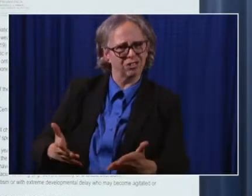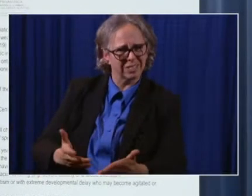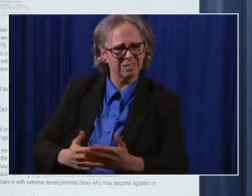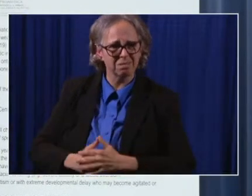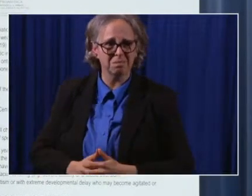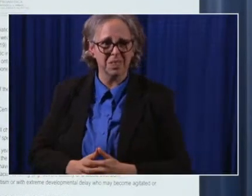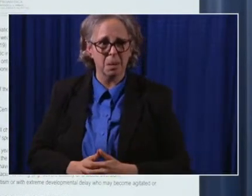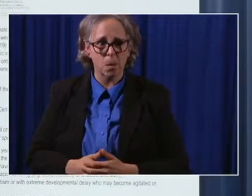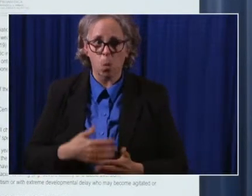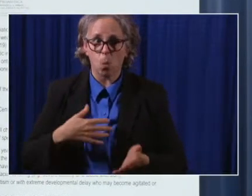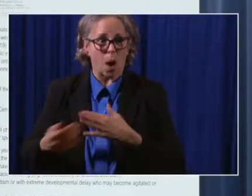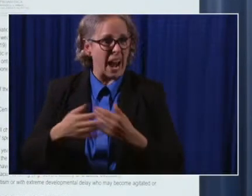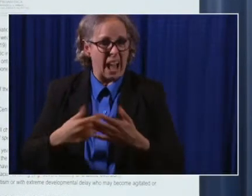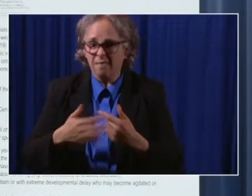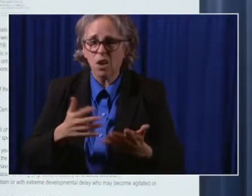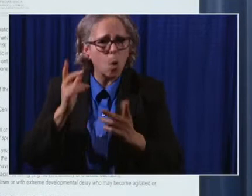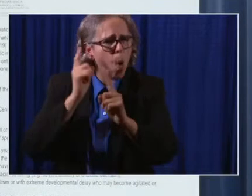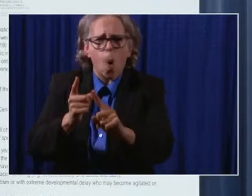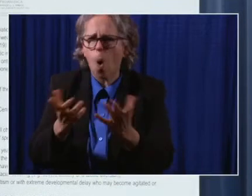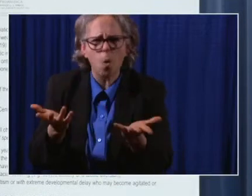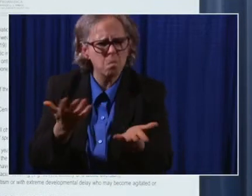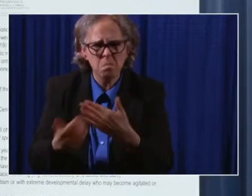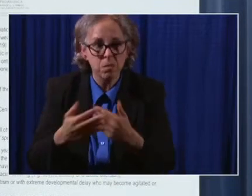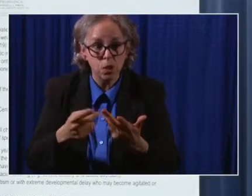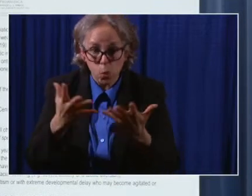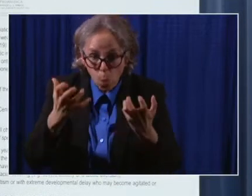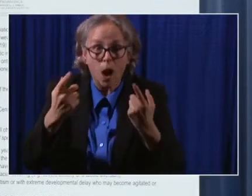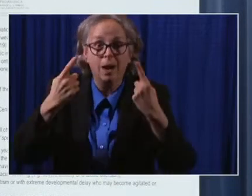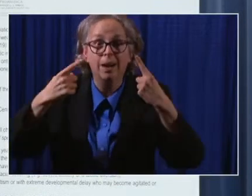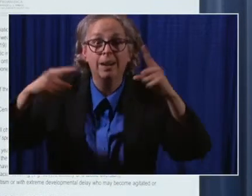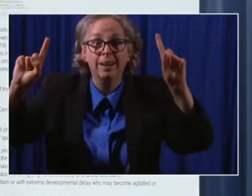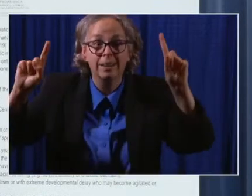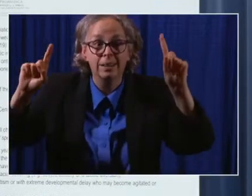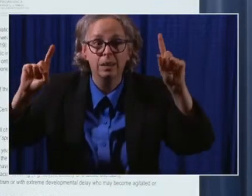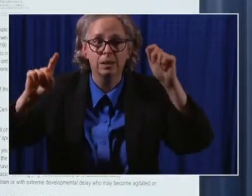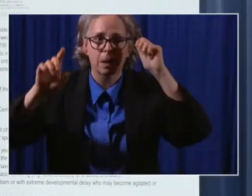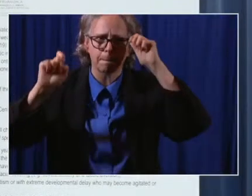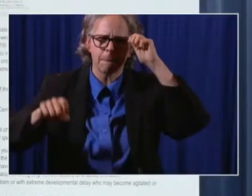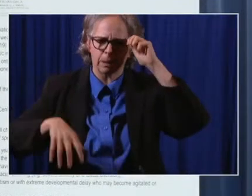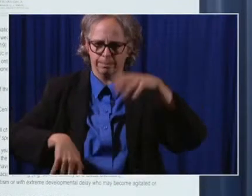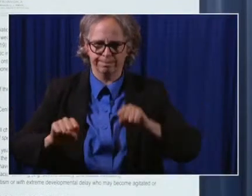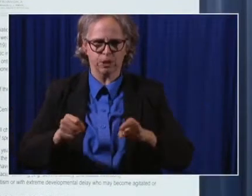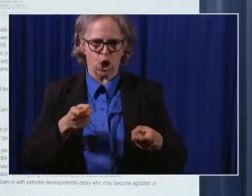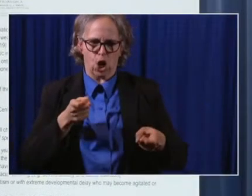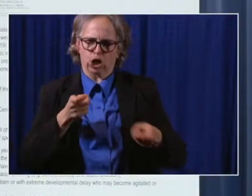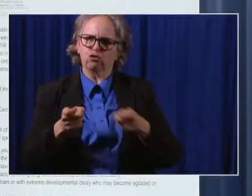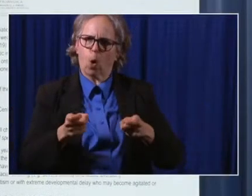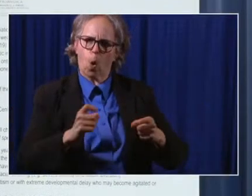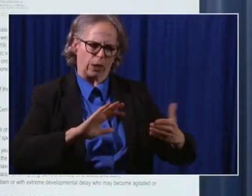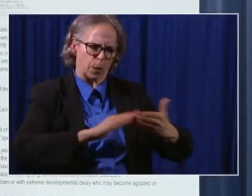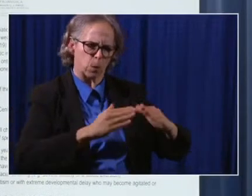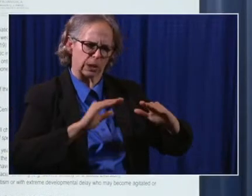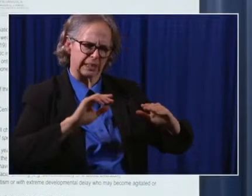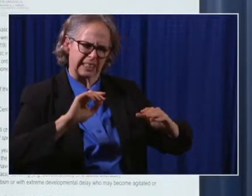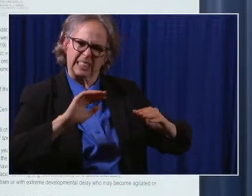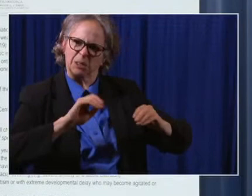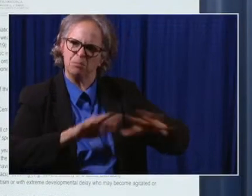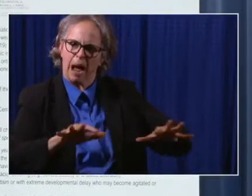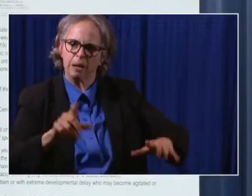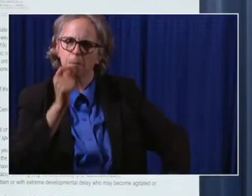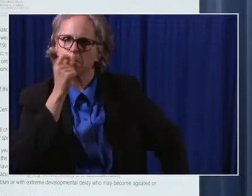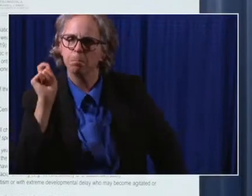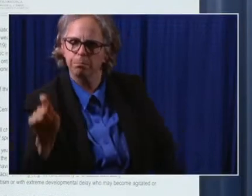achieve those, we have got to deal with the community spread. Community spread is, in